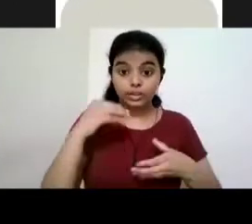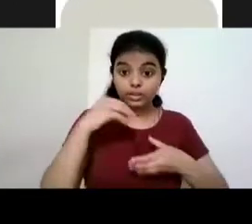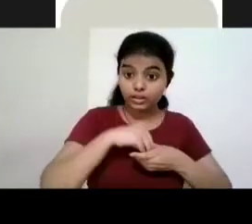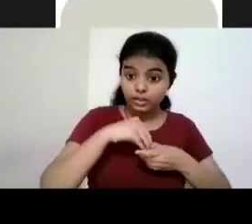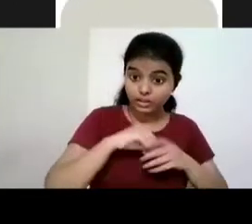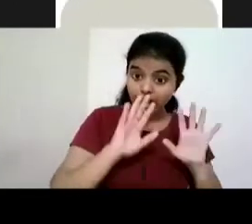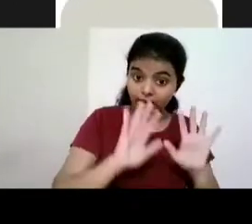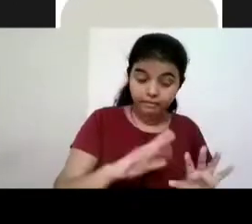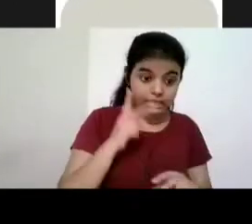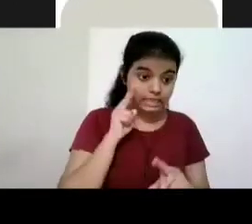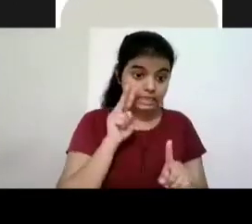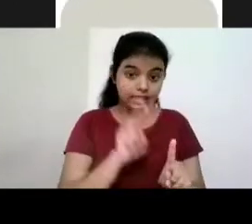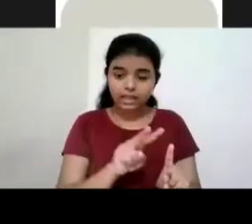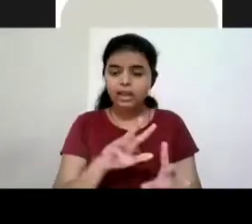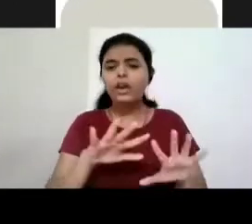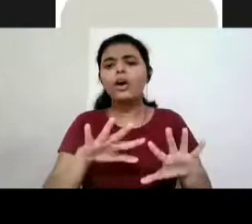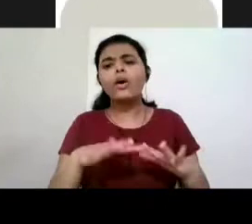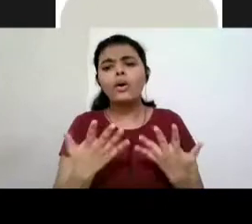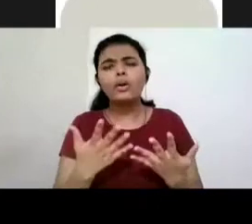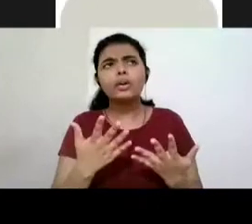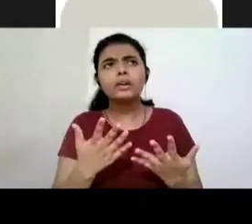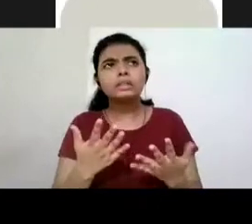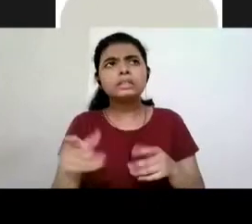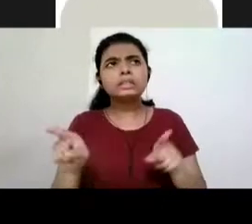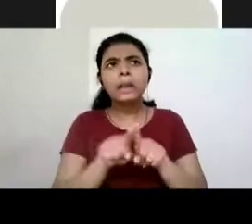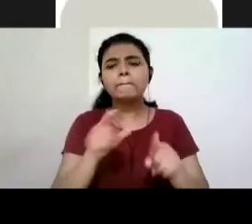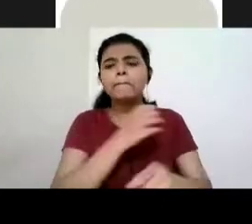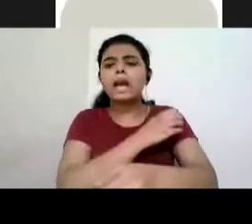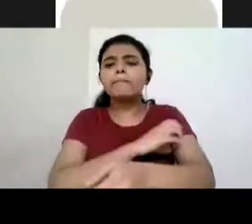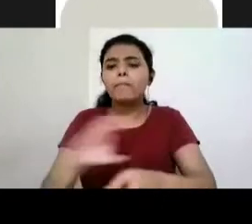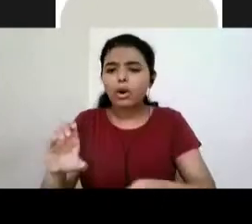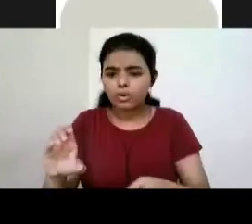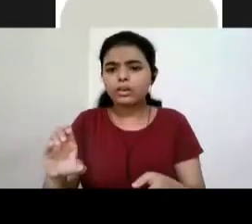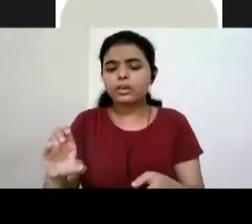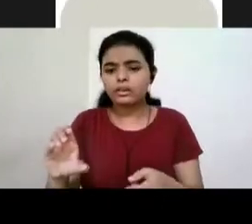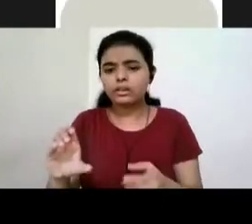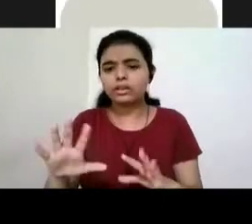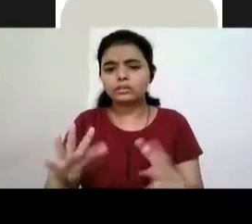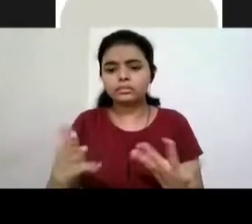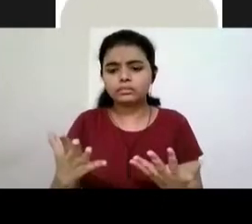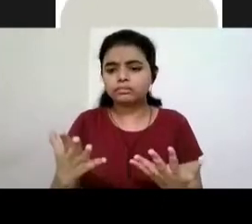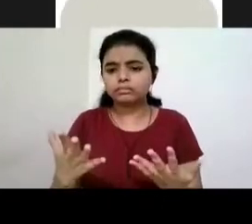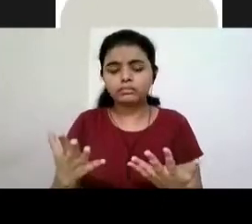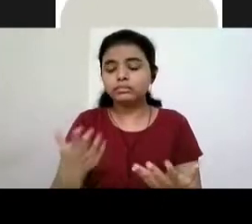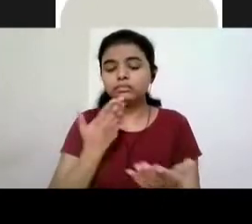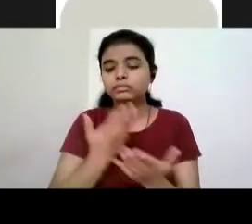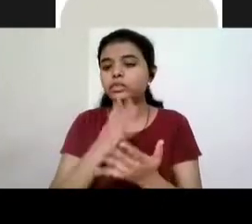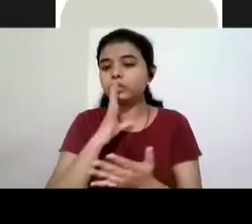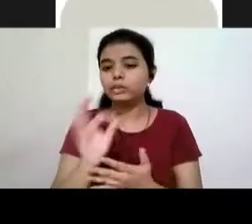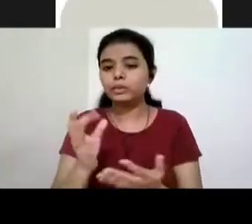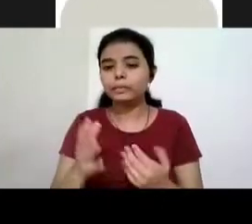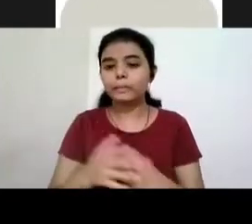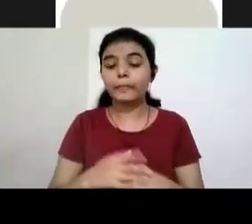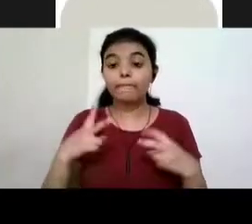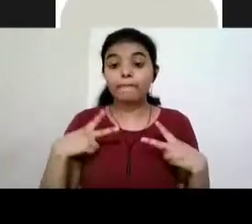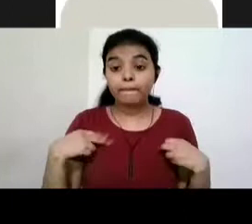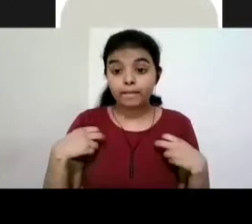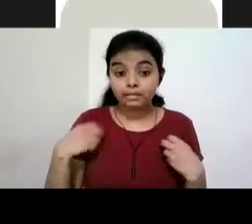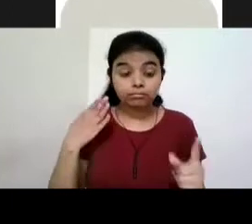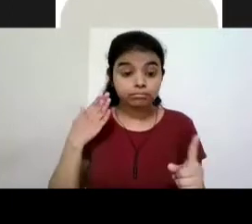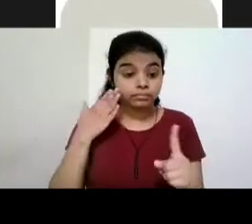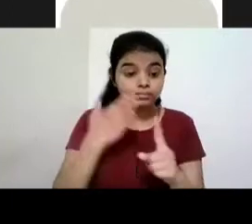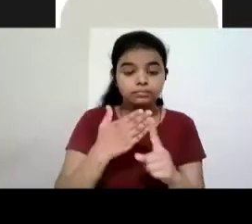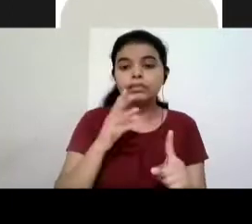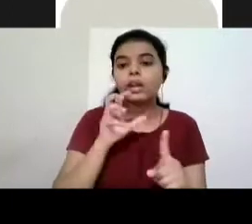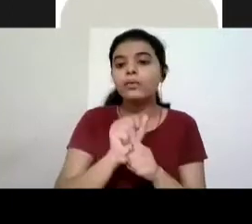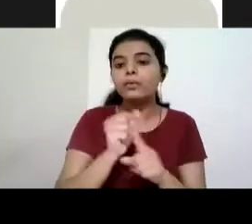even as any kind of an empowering gateway. Because the very fact that legal recognition has to be